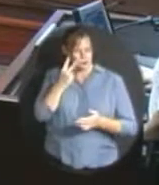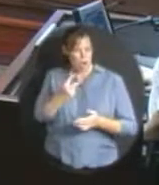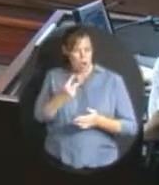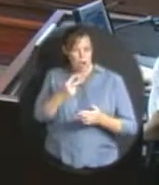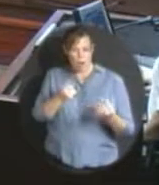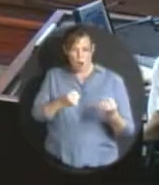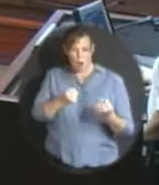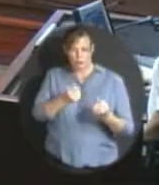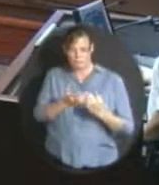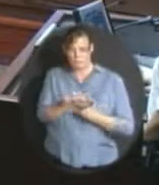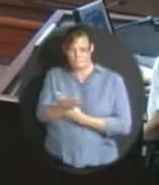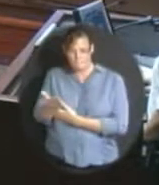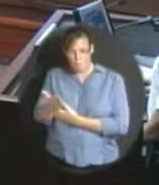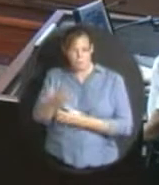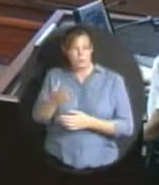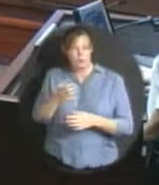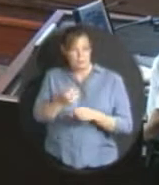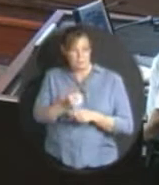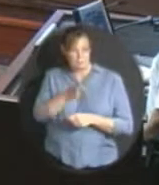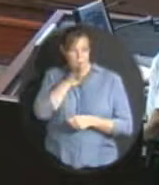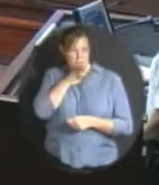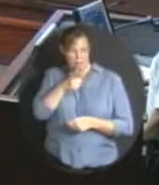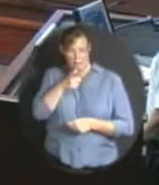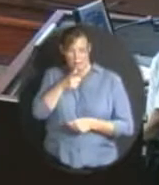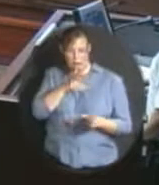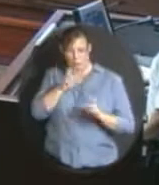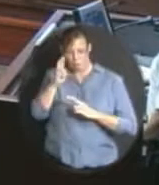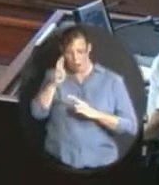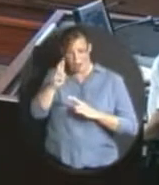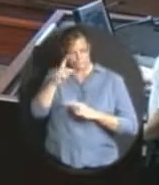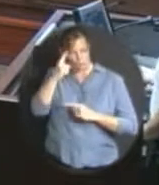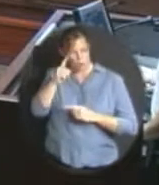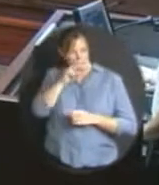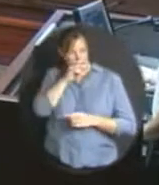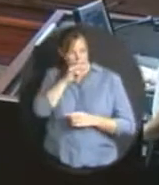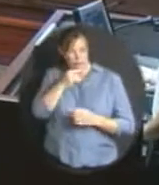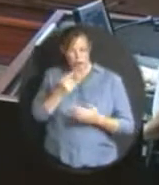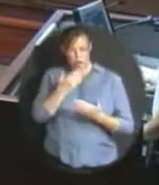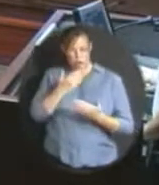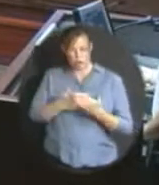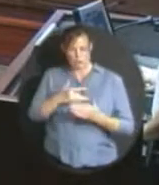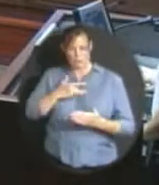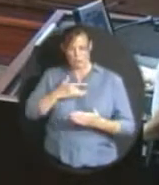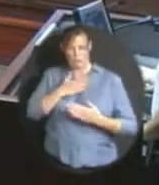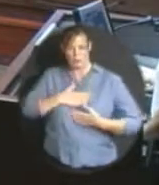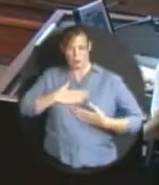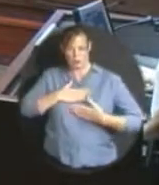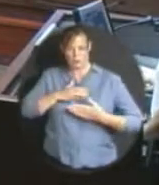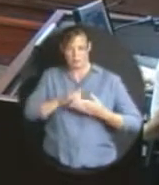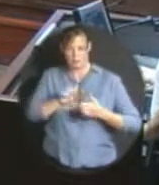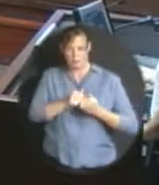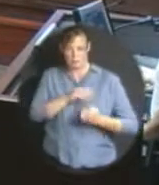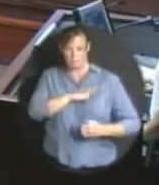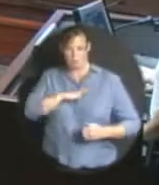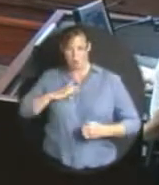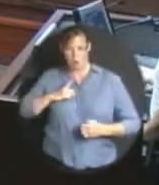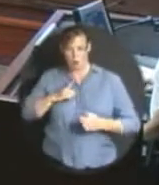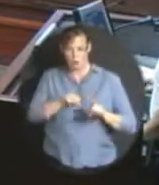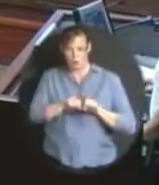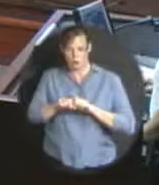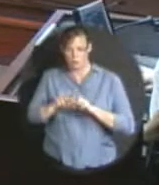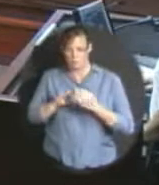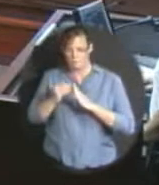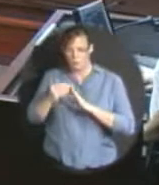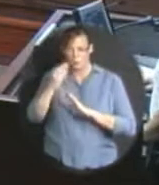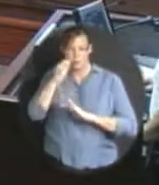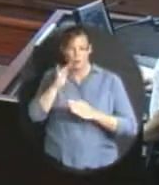I would think, well, we're getting breakfast and lunch ready for the kids. So That's right. it's always a good feeling, and we appreciate that on behalf of the board and also on behalf of the community, knowing